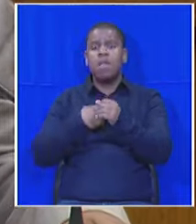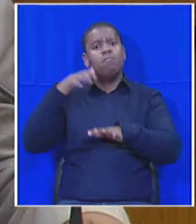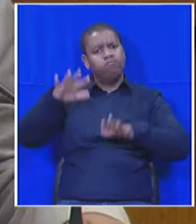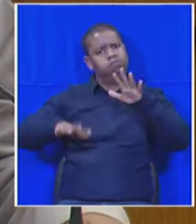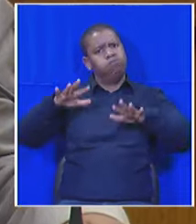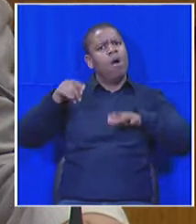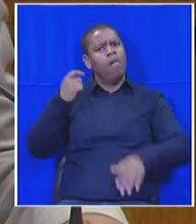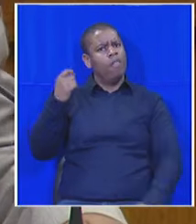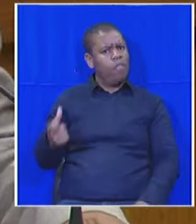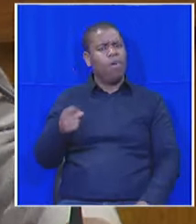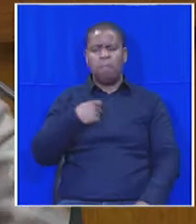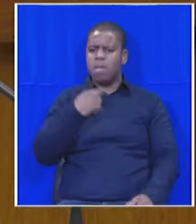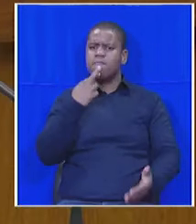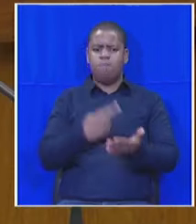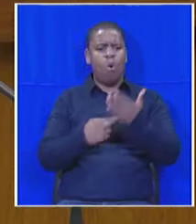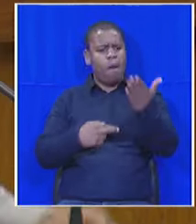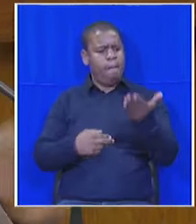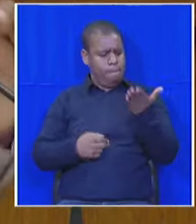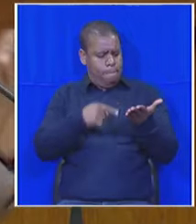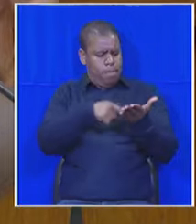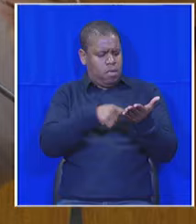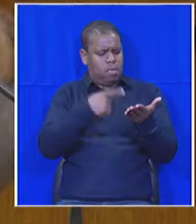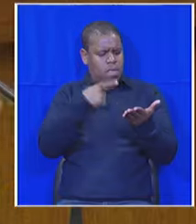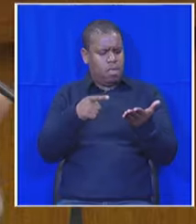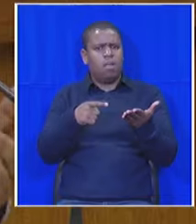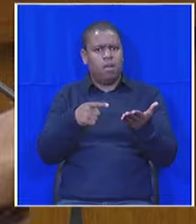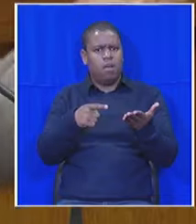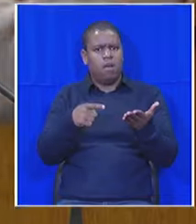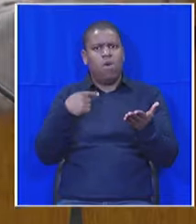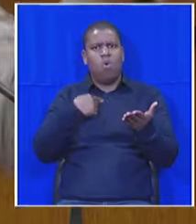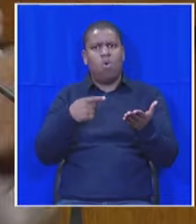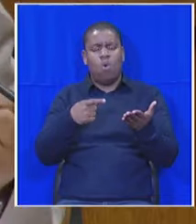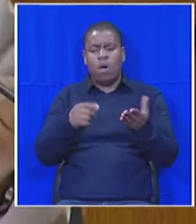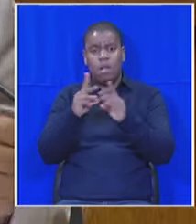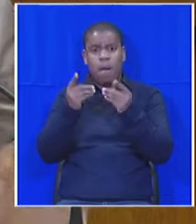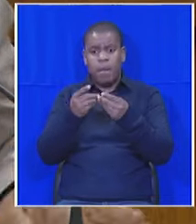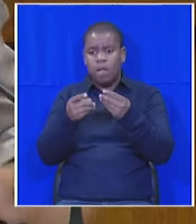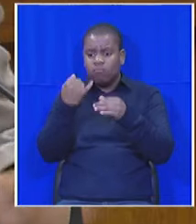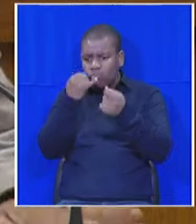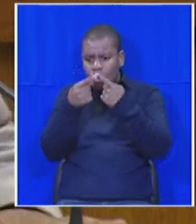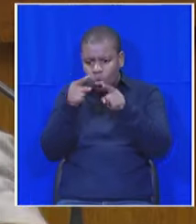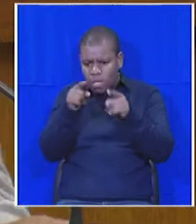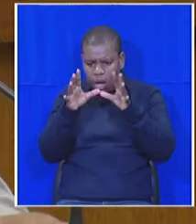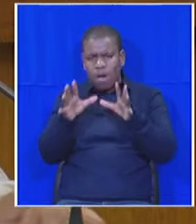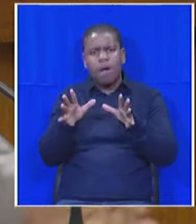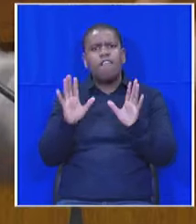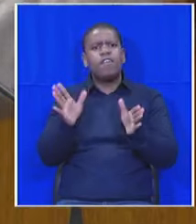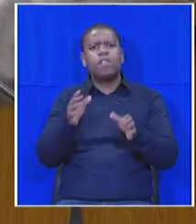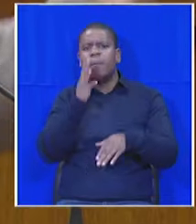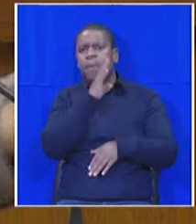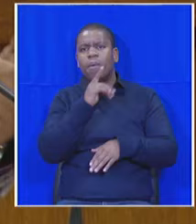I never received a report that there's politicization of the department. I welcome it because it's reported in the